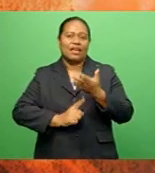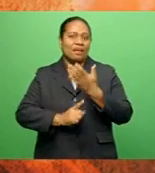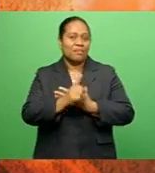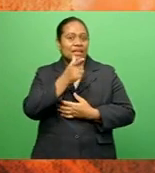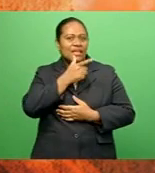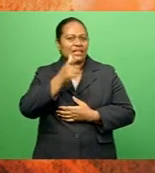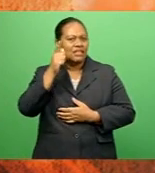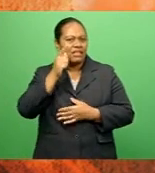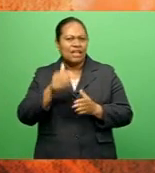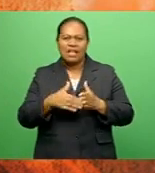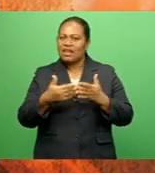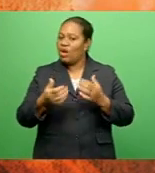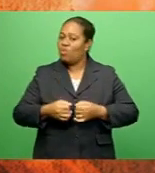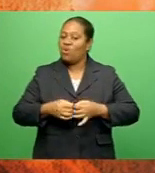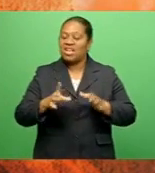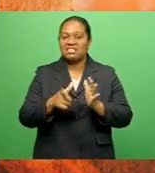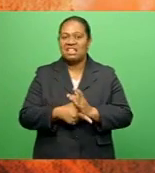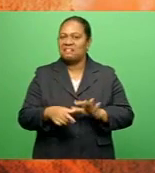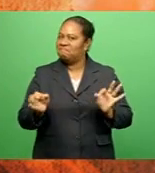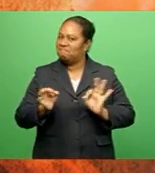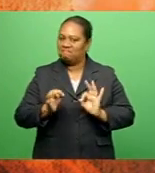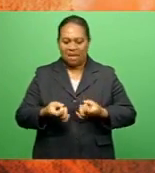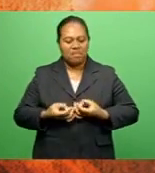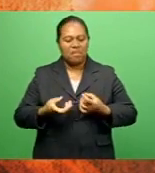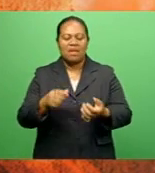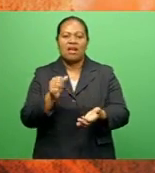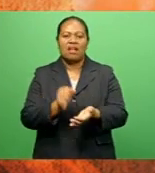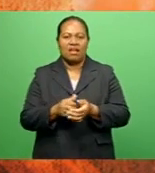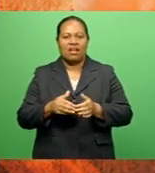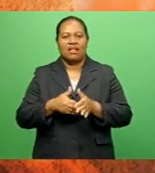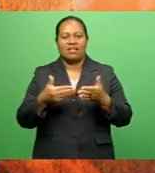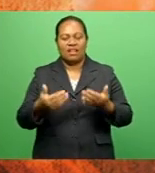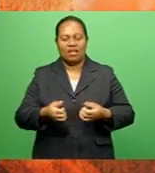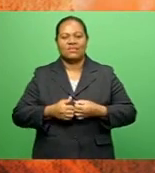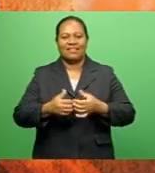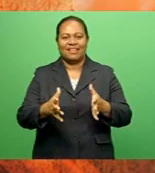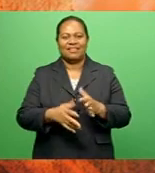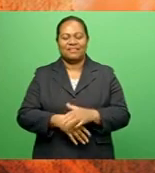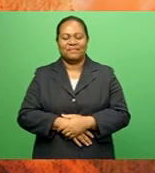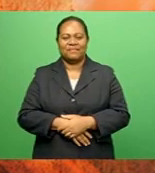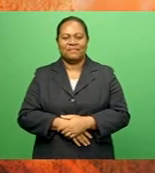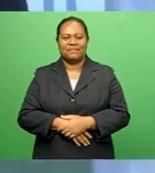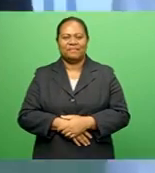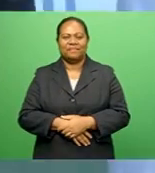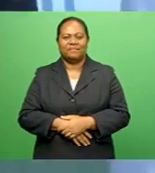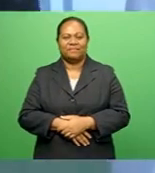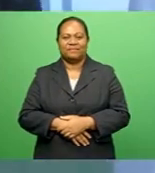school is wasting no time in preparing for the Fiji finals. Veni Narakotonga reports.